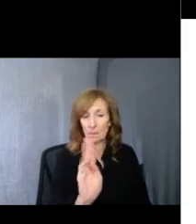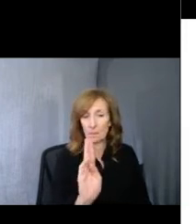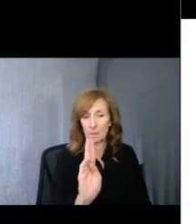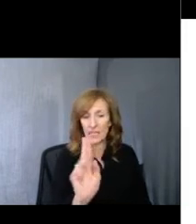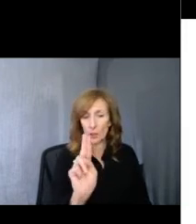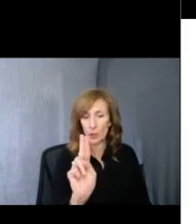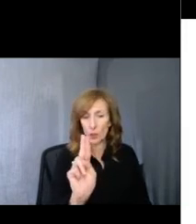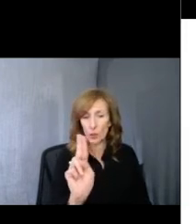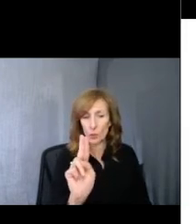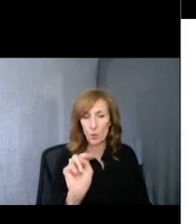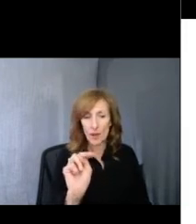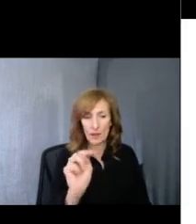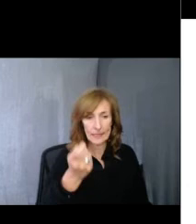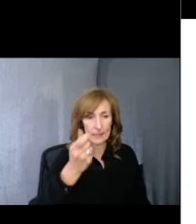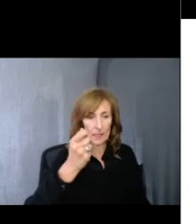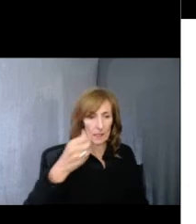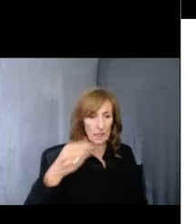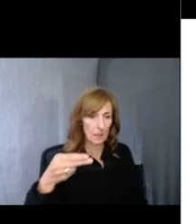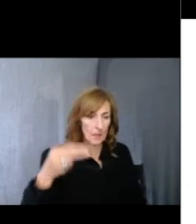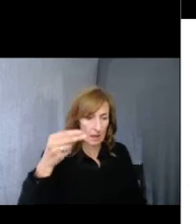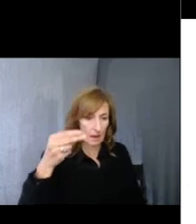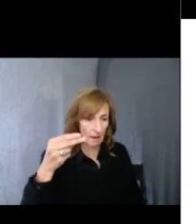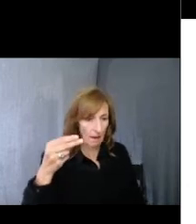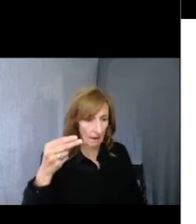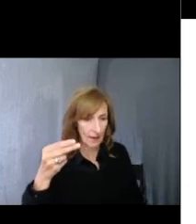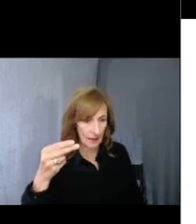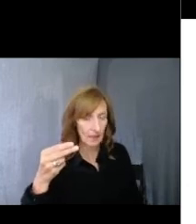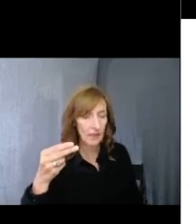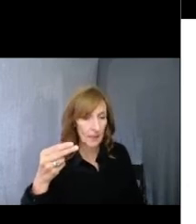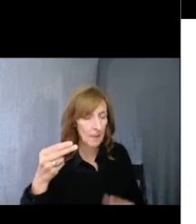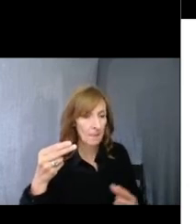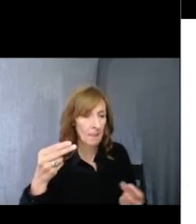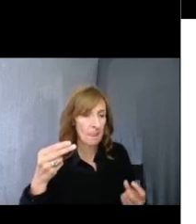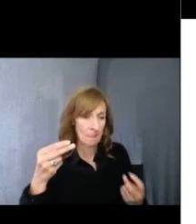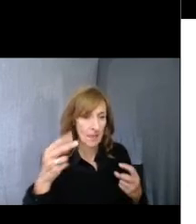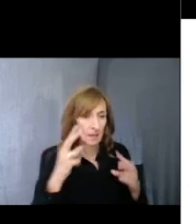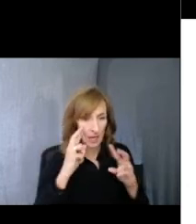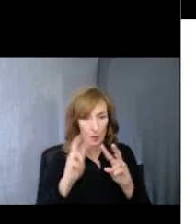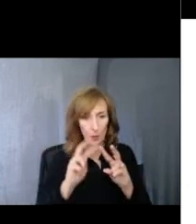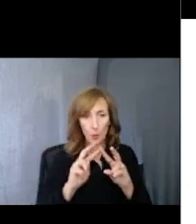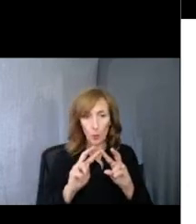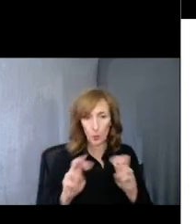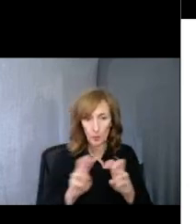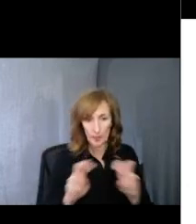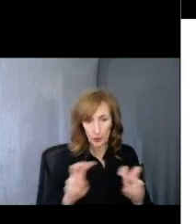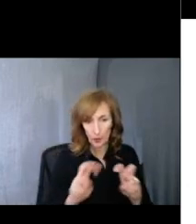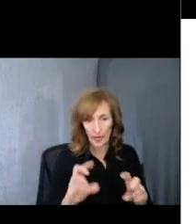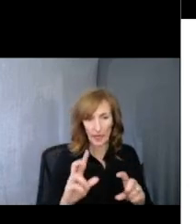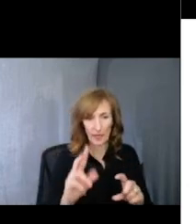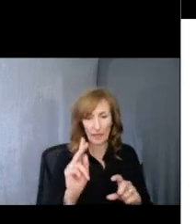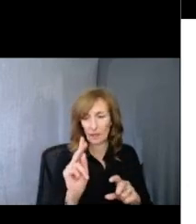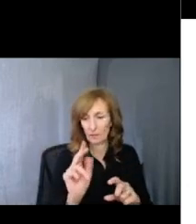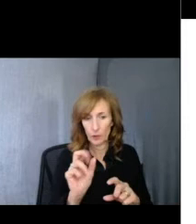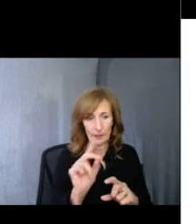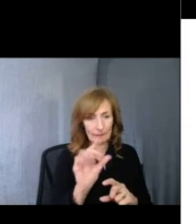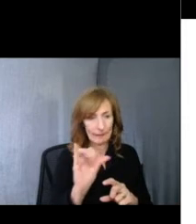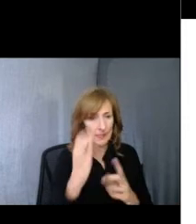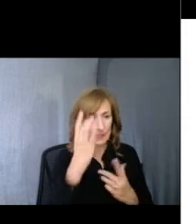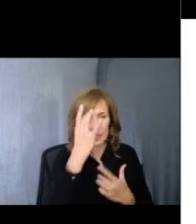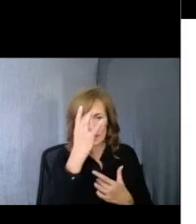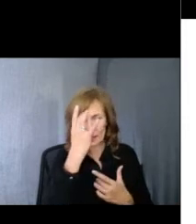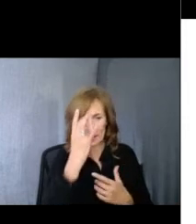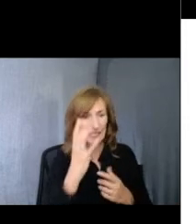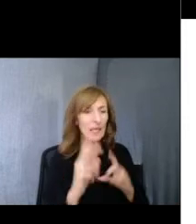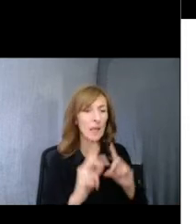and that is something that we do look at periodically for kidney disease. You may have heard of it. People used to use it a lot